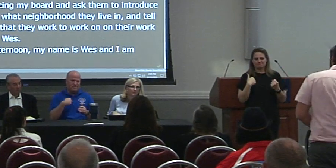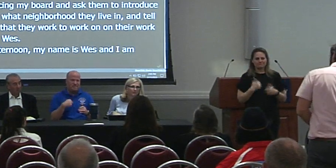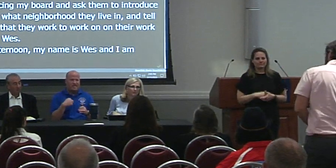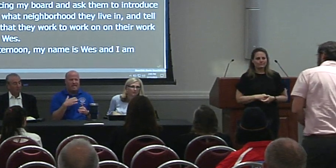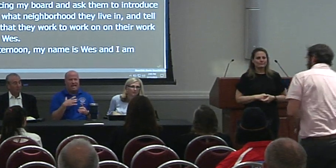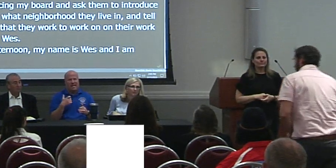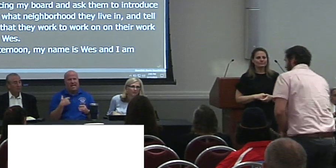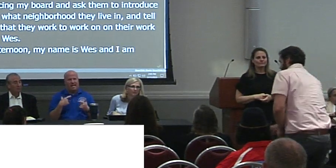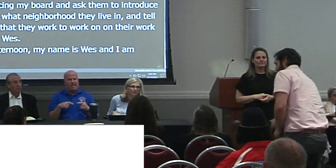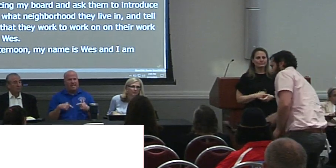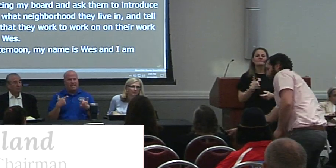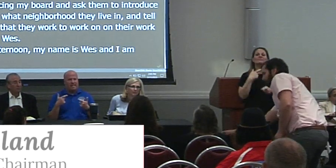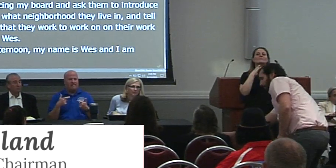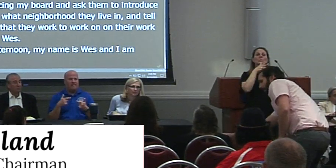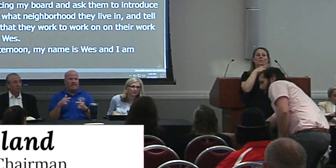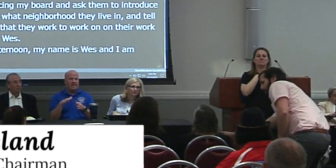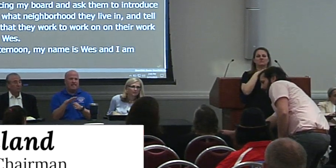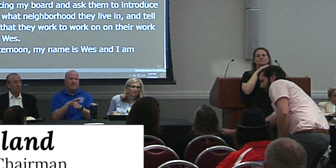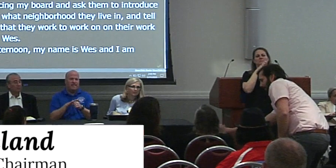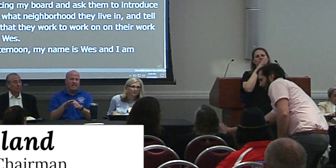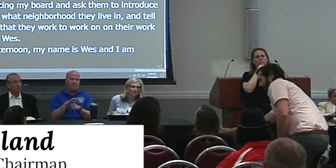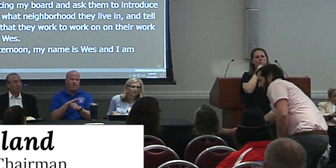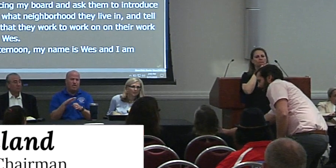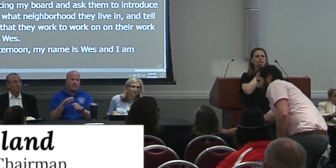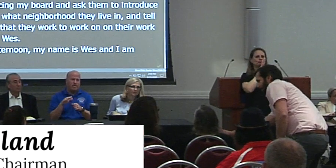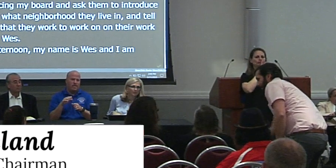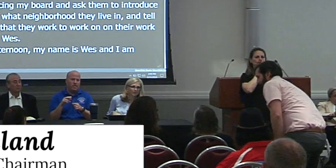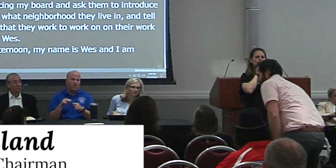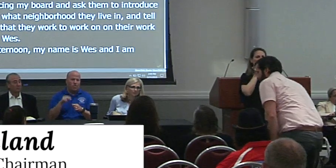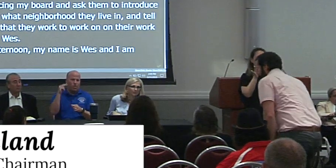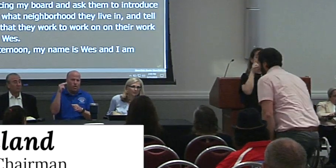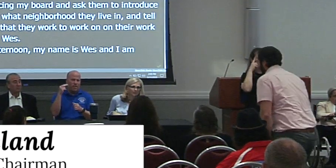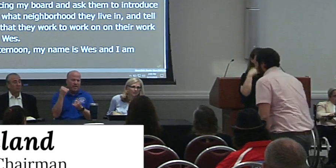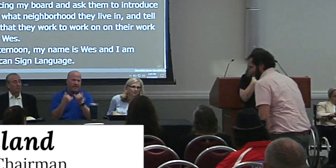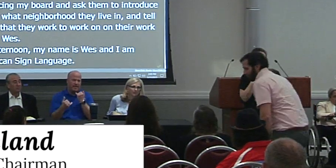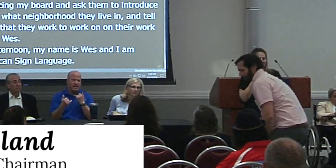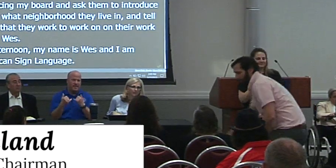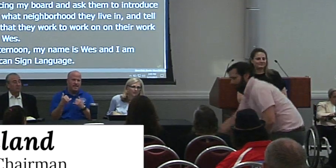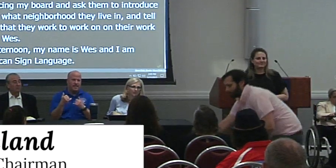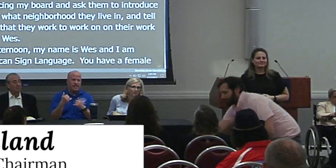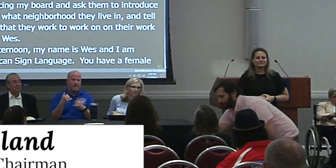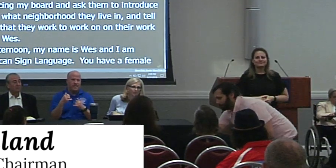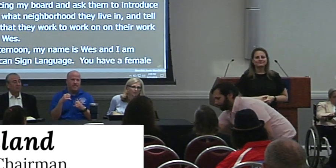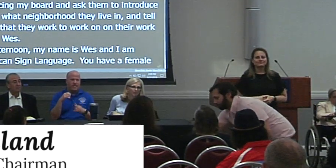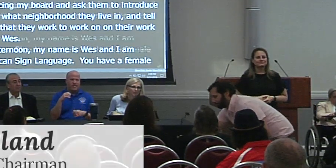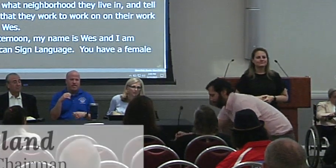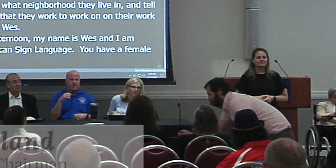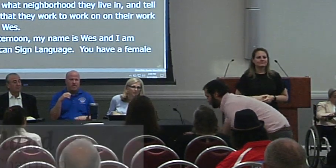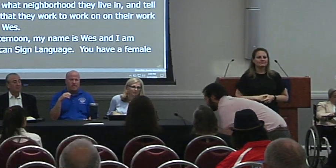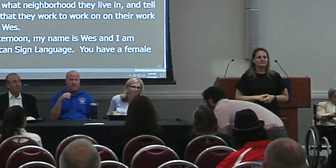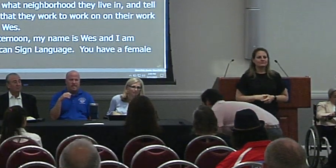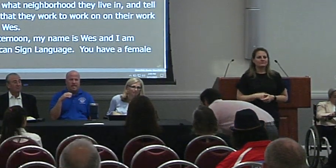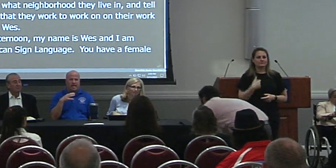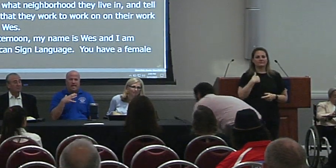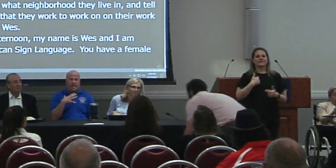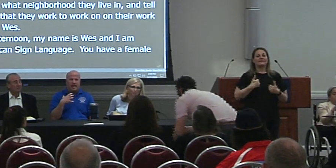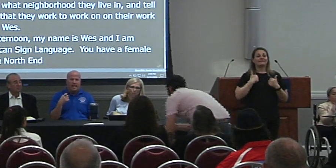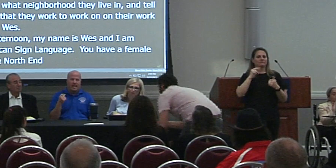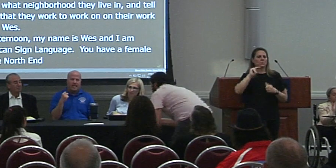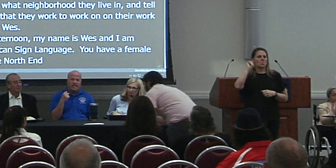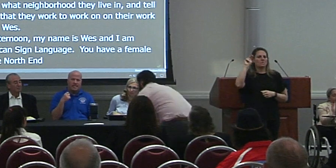and I'm using American Sign Language. You have a female voice right now. I live in the North